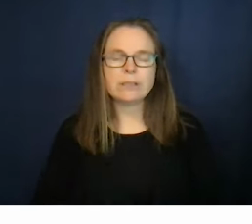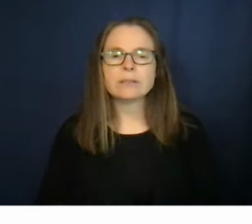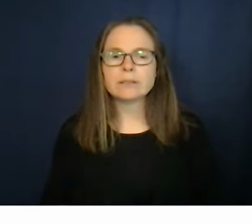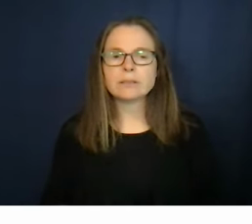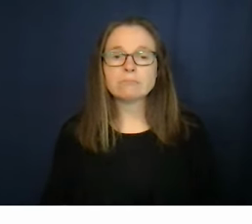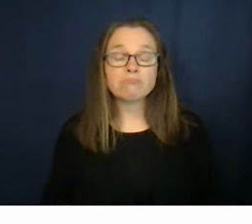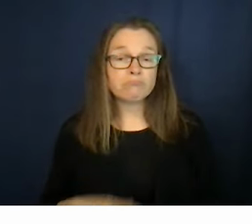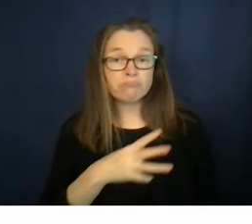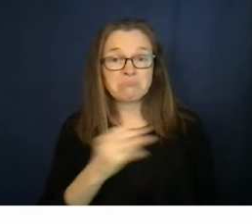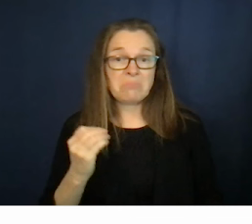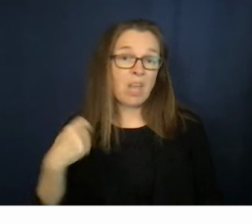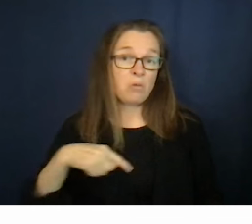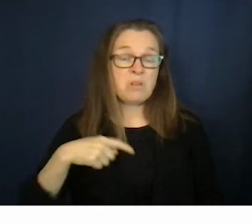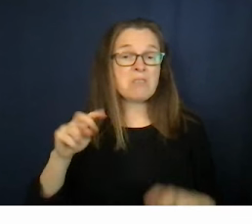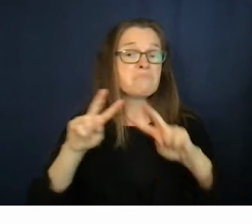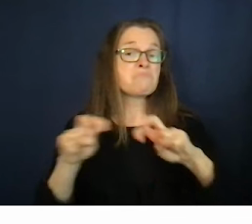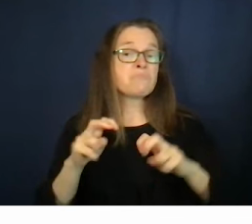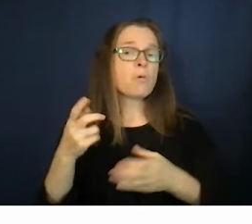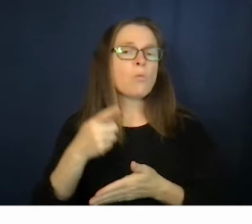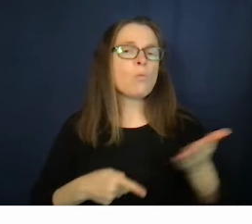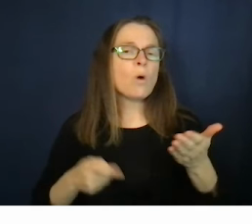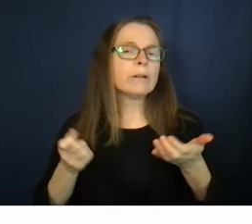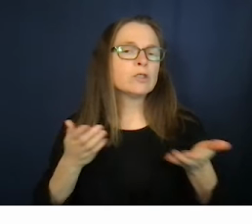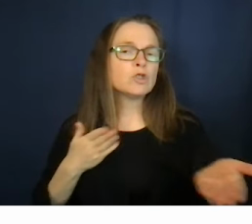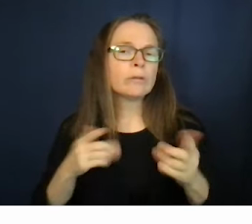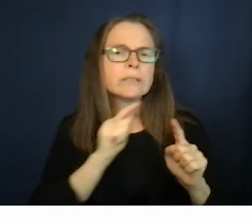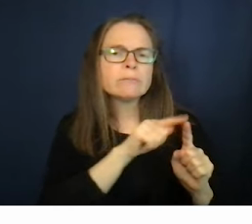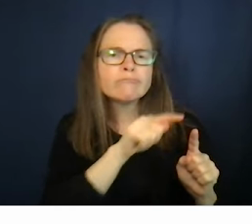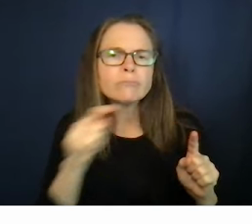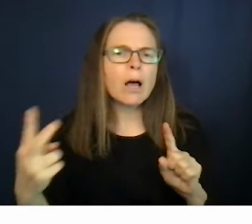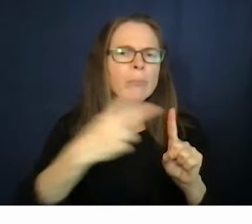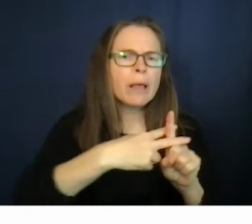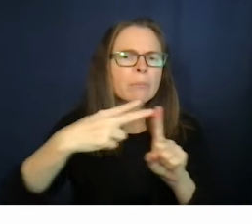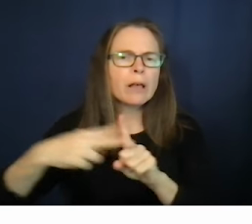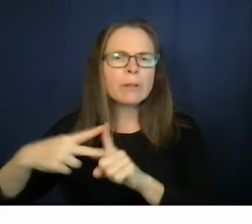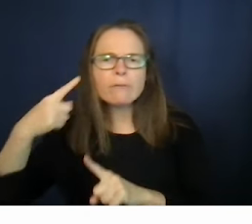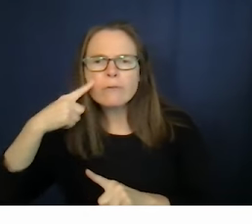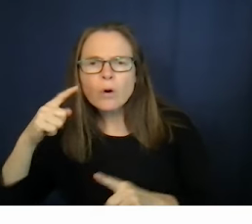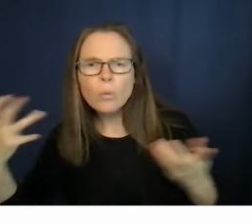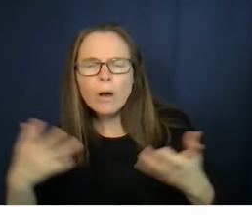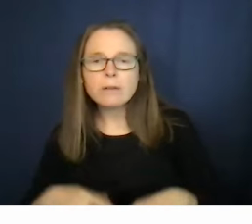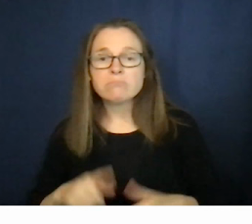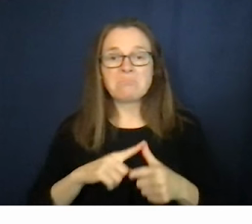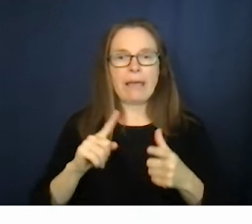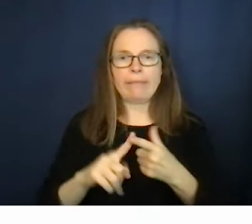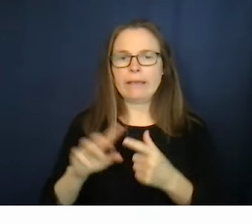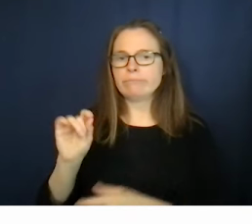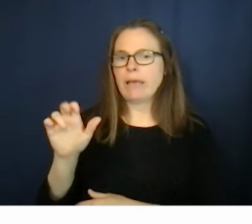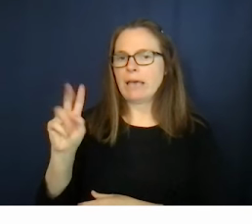what services have all of the agencies applied for? And then our administrative plan to